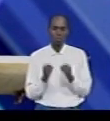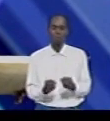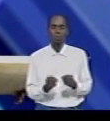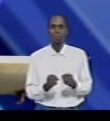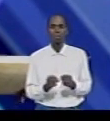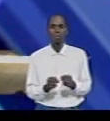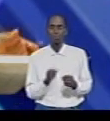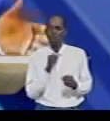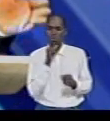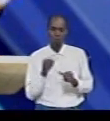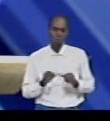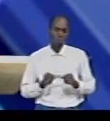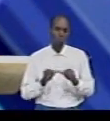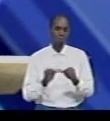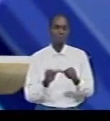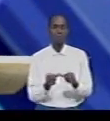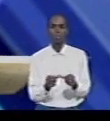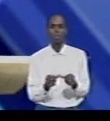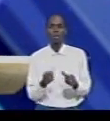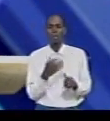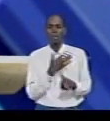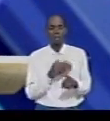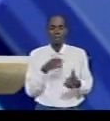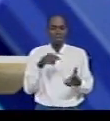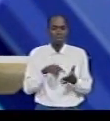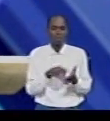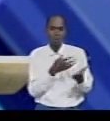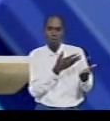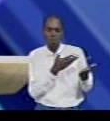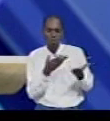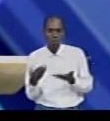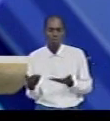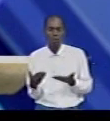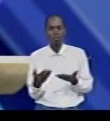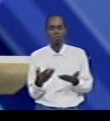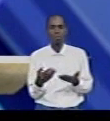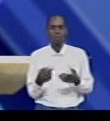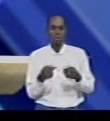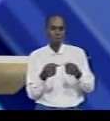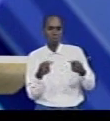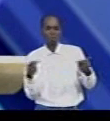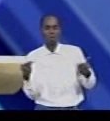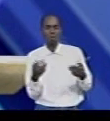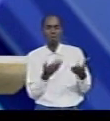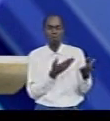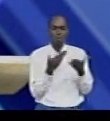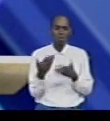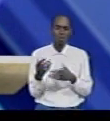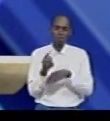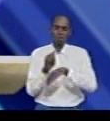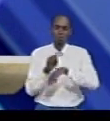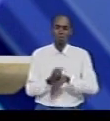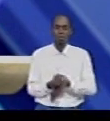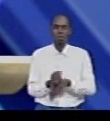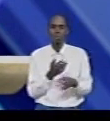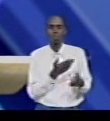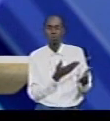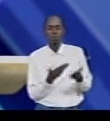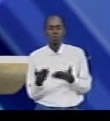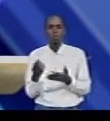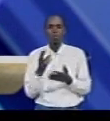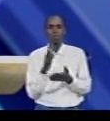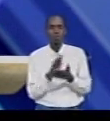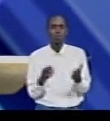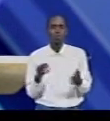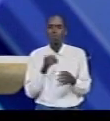truth. They brought in discrimination, they brought in tradition, they brought in other irrelevant